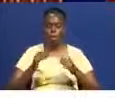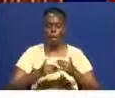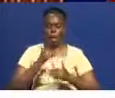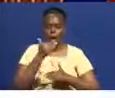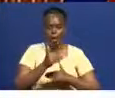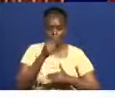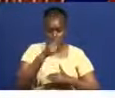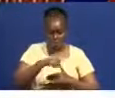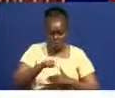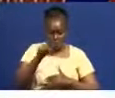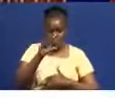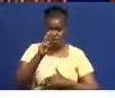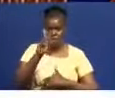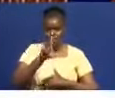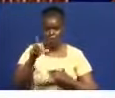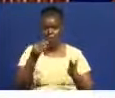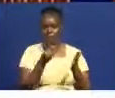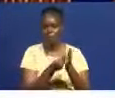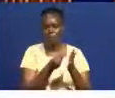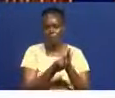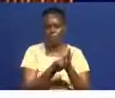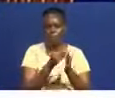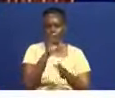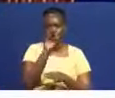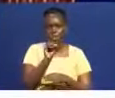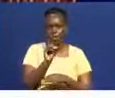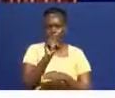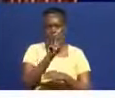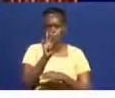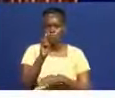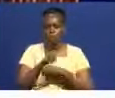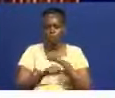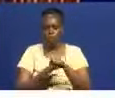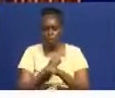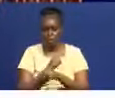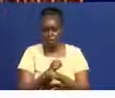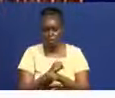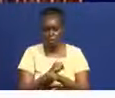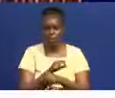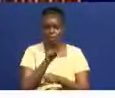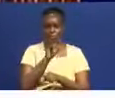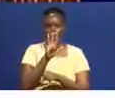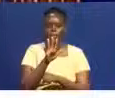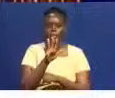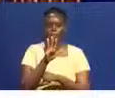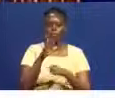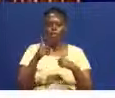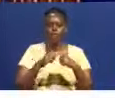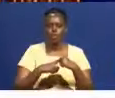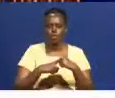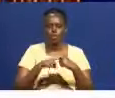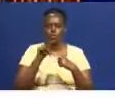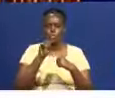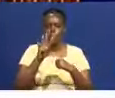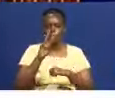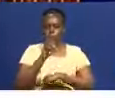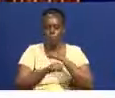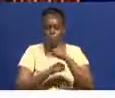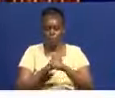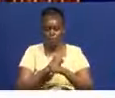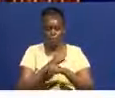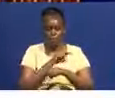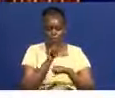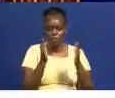Bill, National Assembly Bills number 30 of 2024 on the 25th of June 2024 by the National